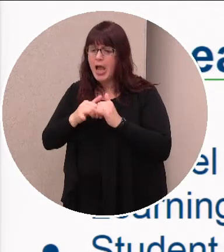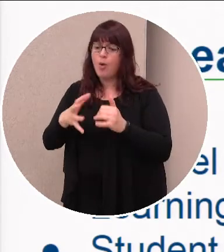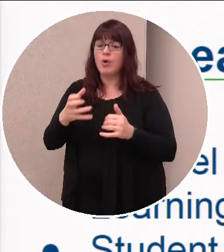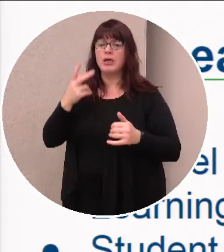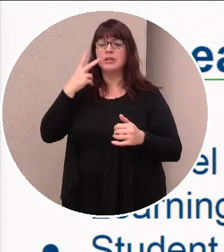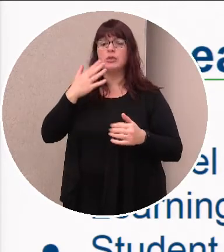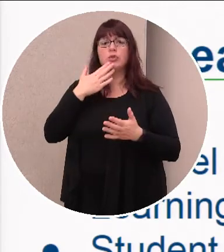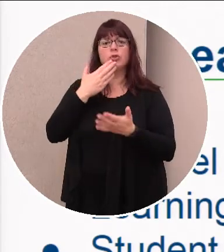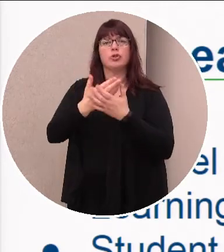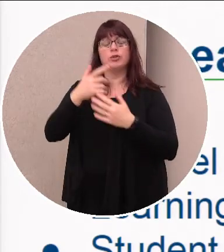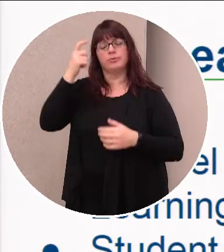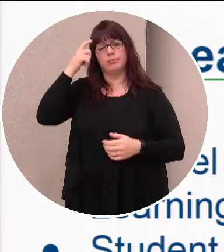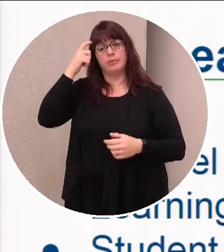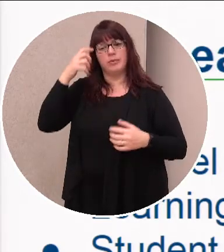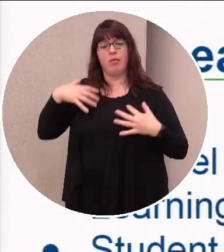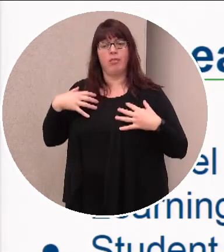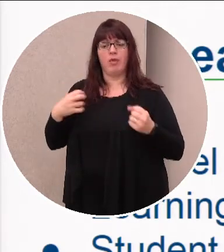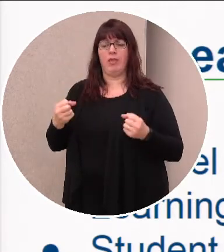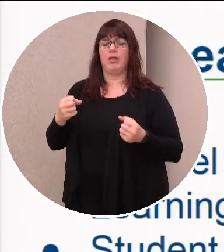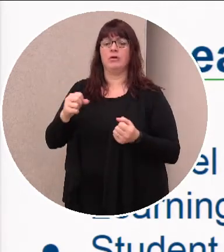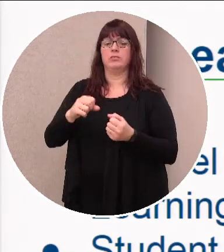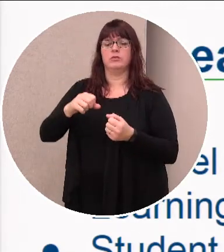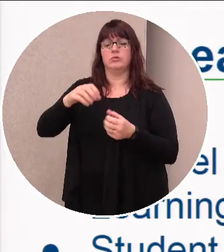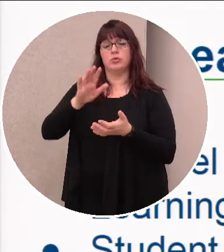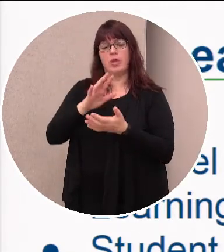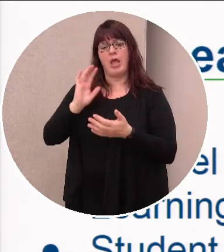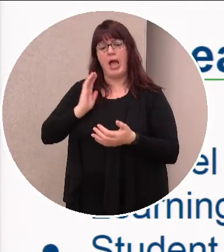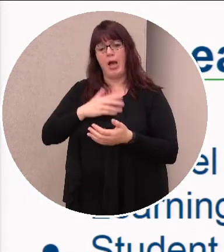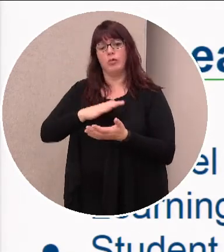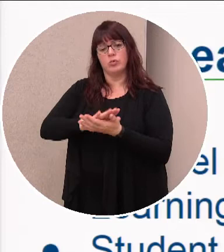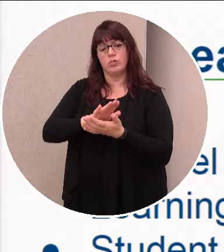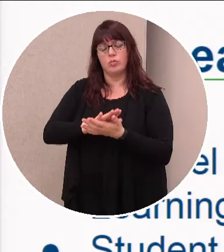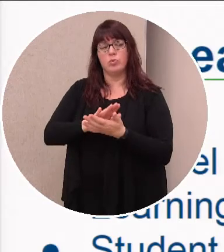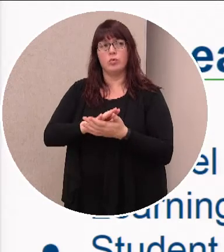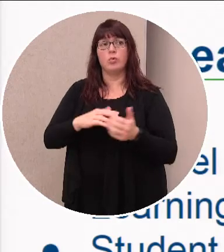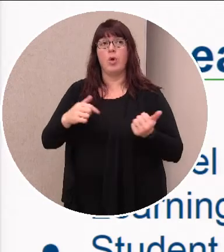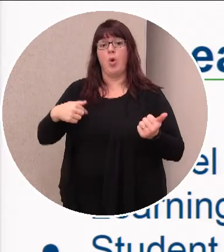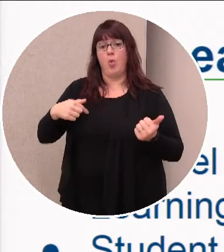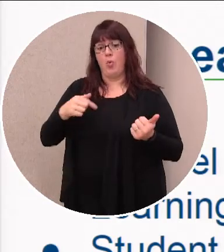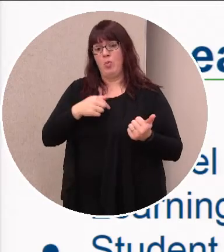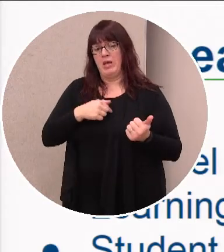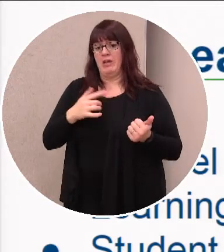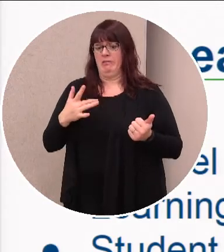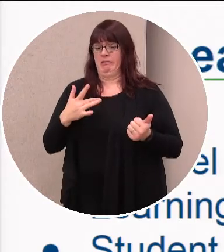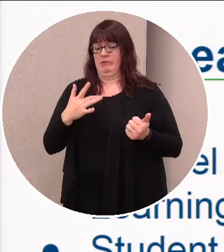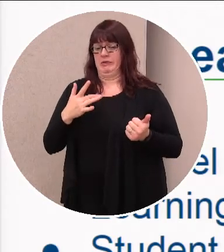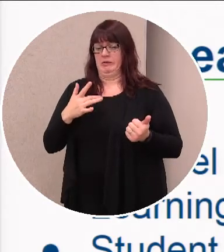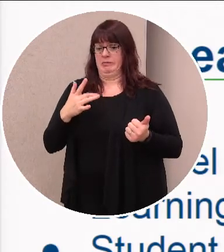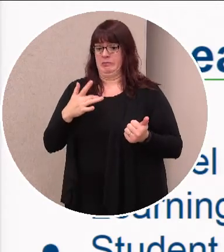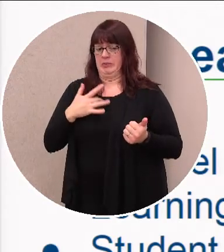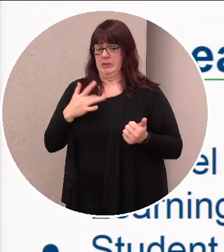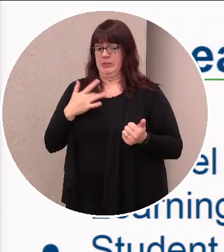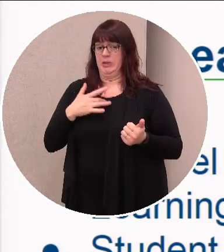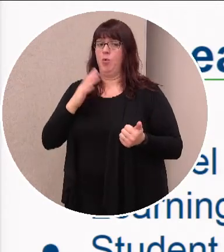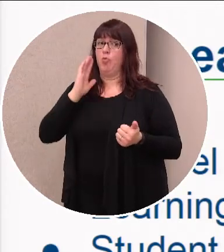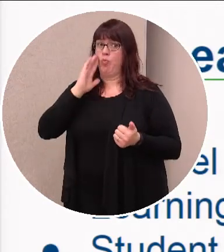our system. We are poised to receive a team from Dr.